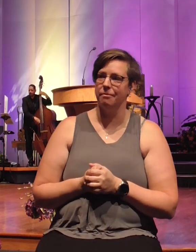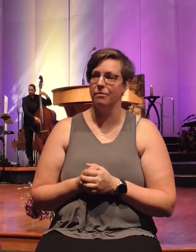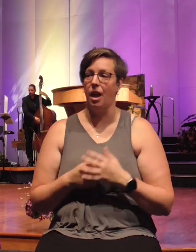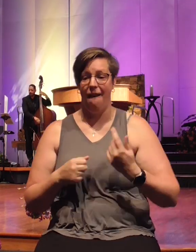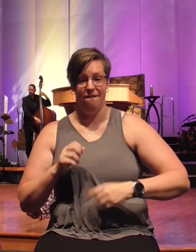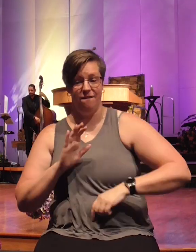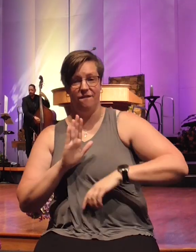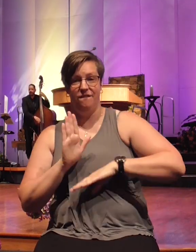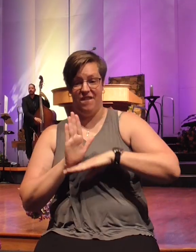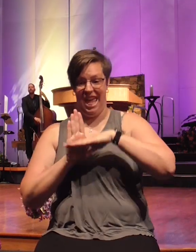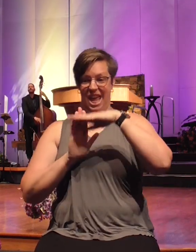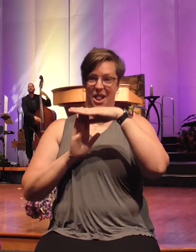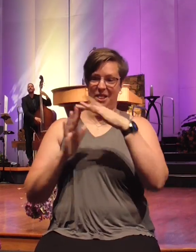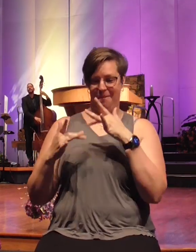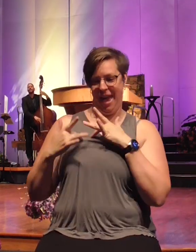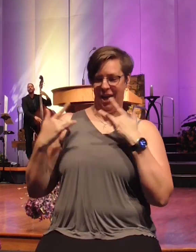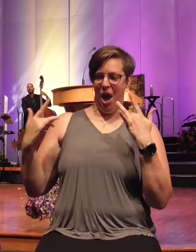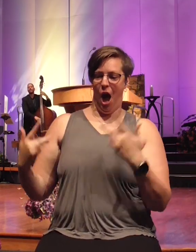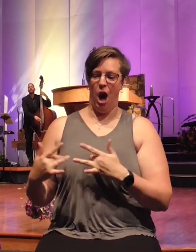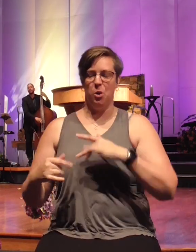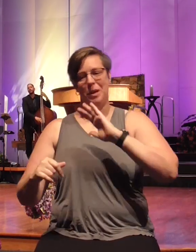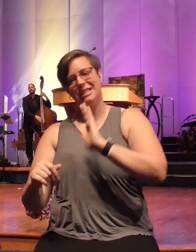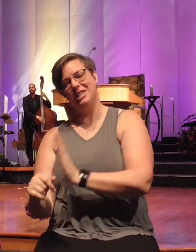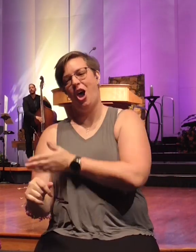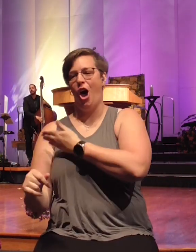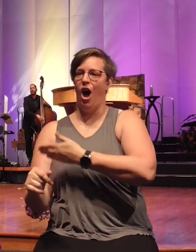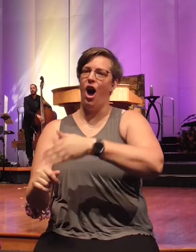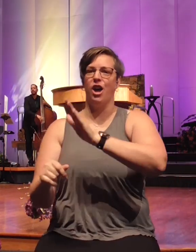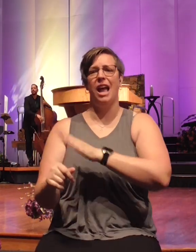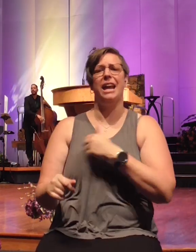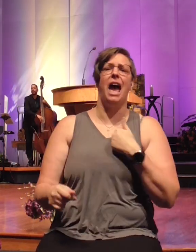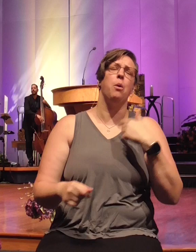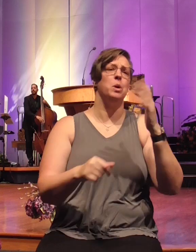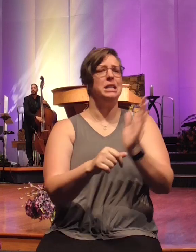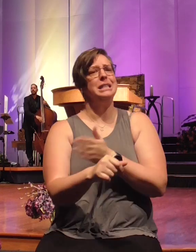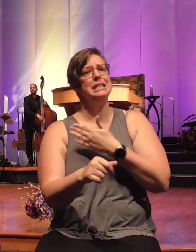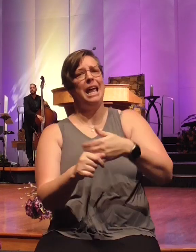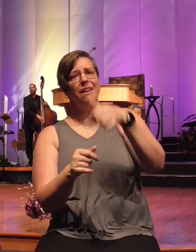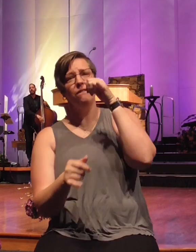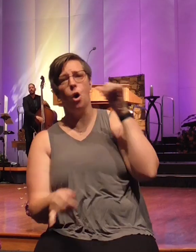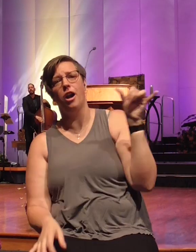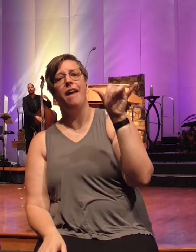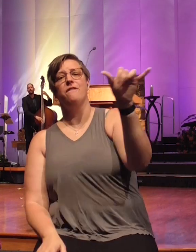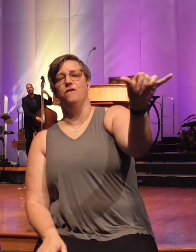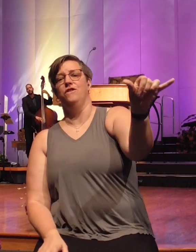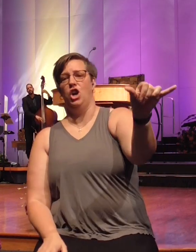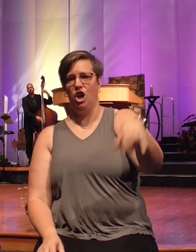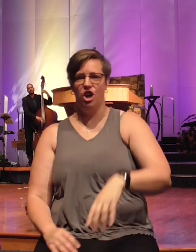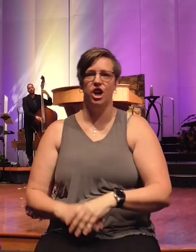Fill my heart with song and let me sing forevermore.